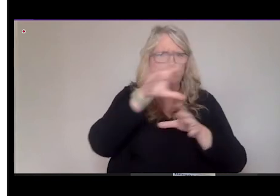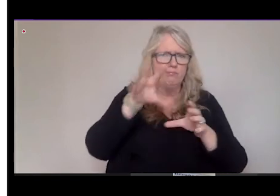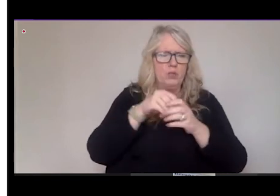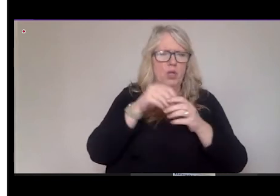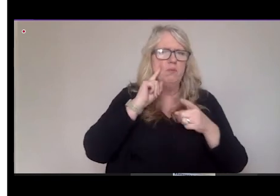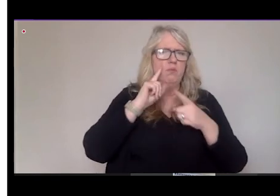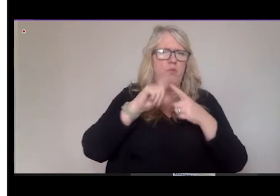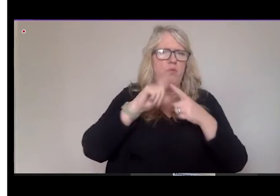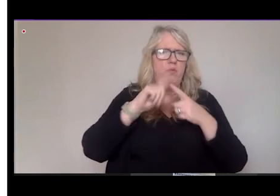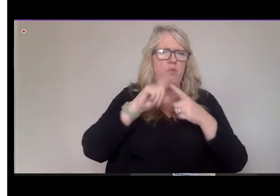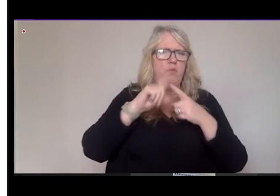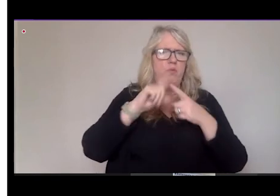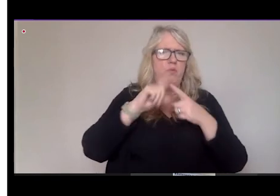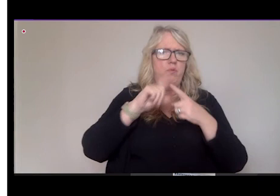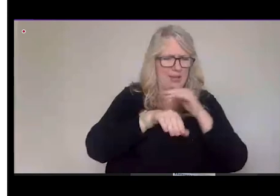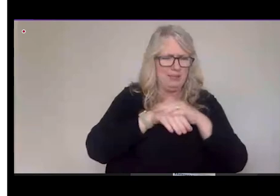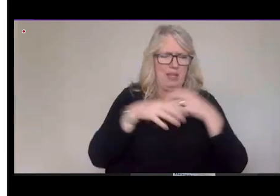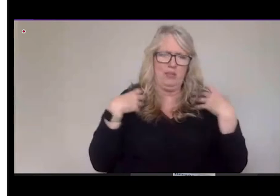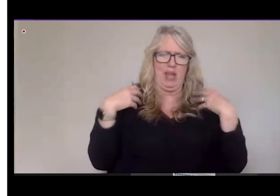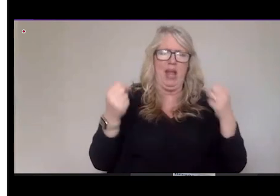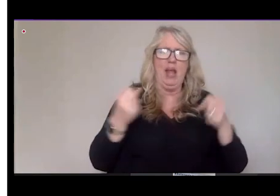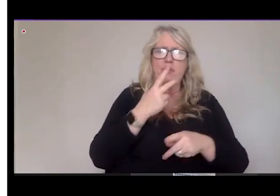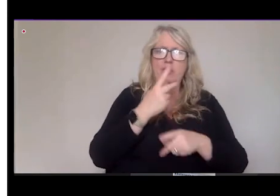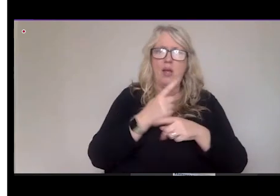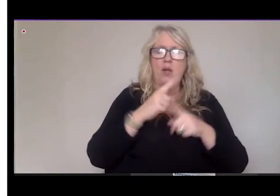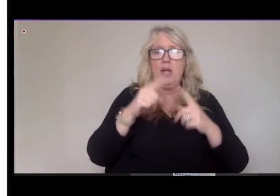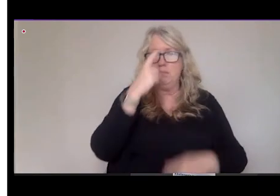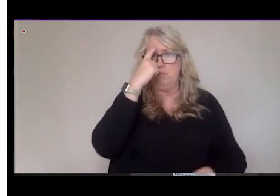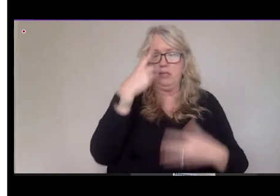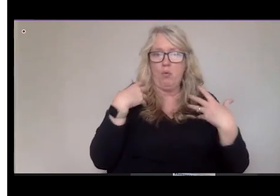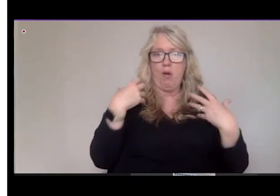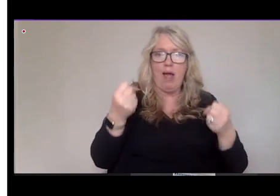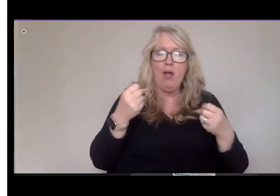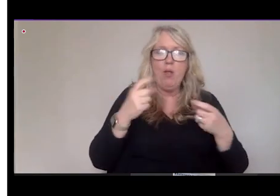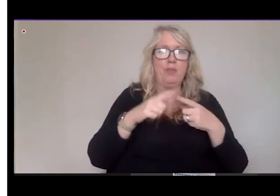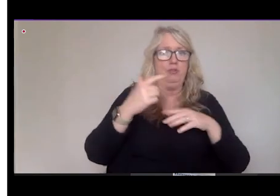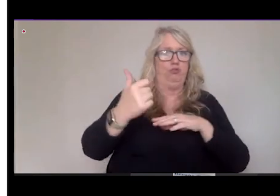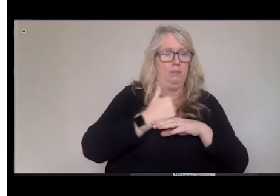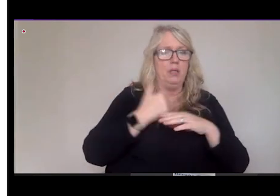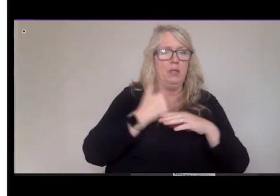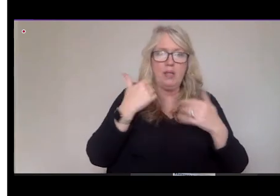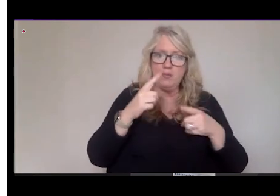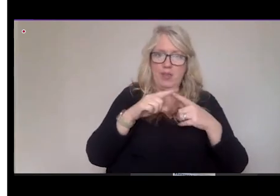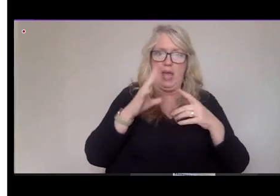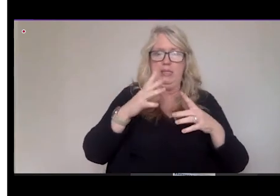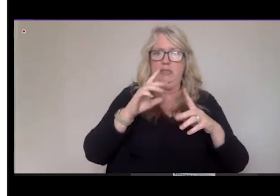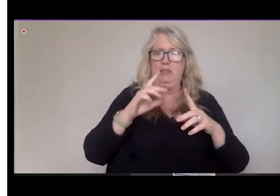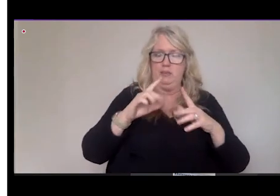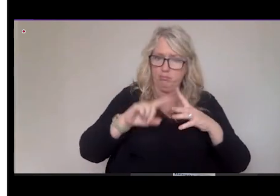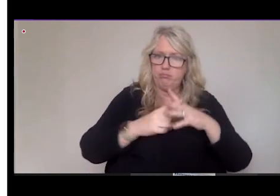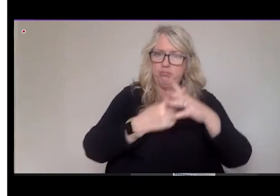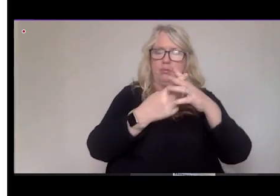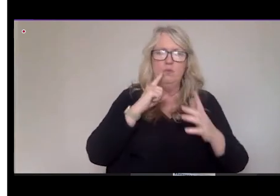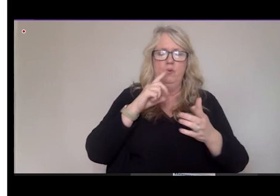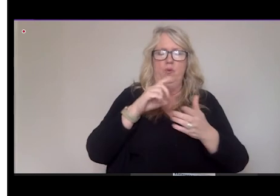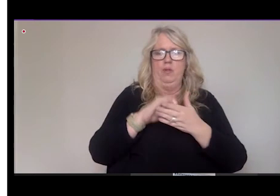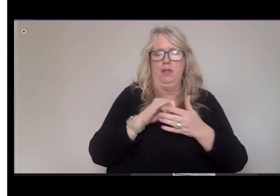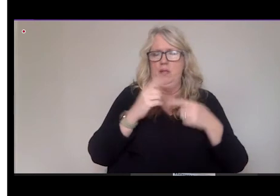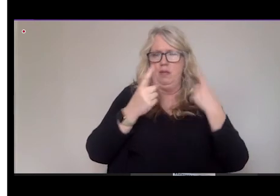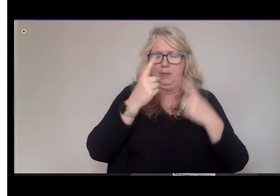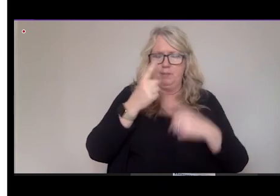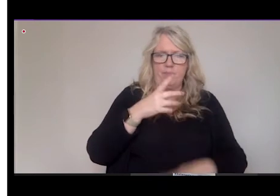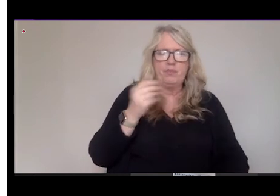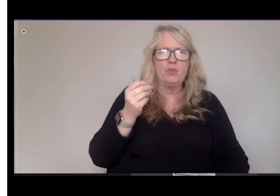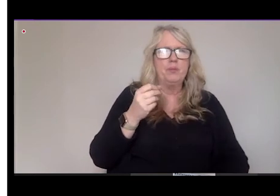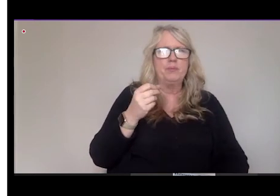provide around transportation for people to access health care and mental health services. Transportation is a catalyst to that.